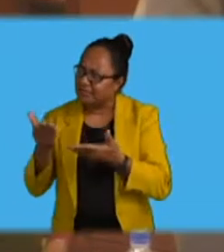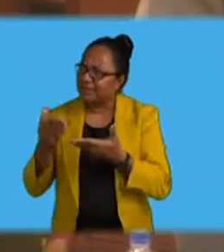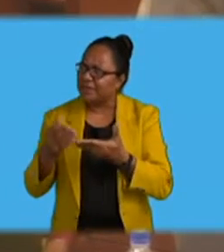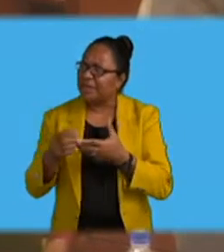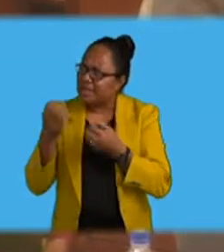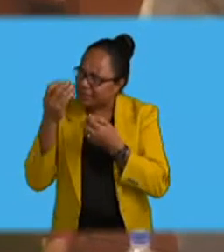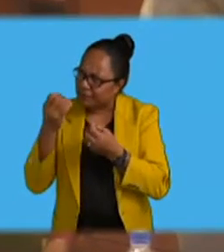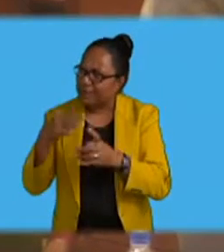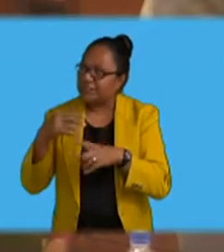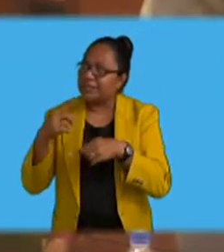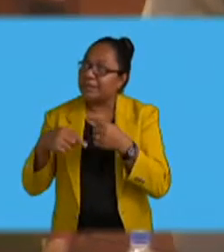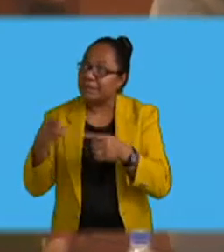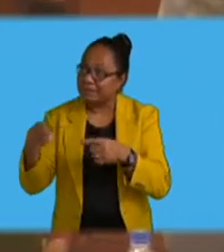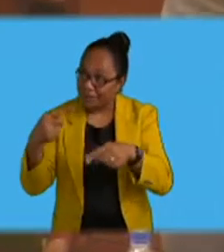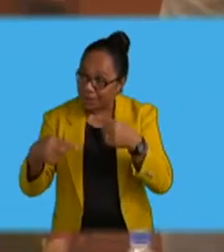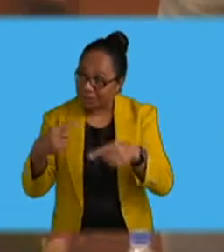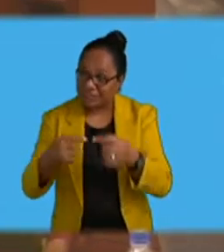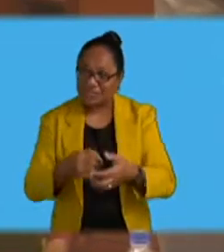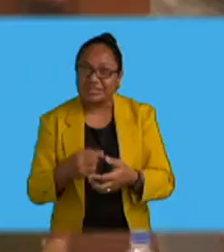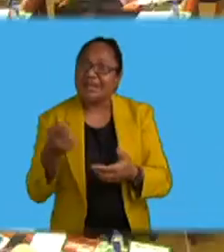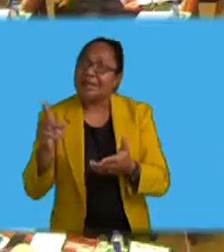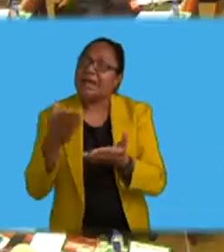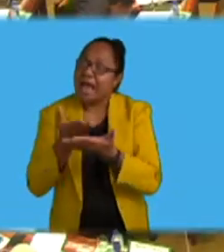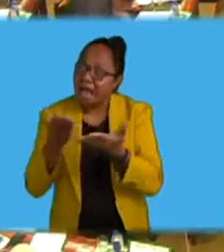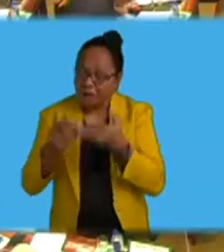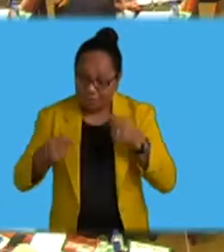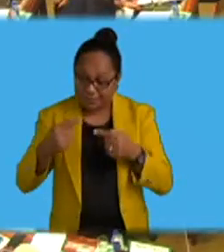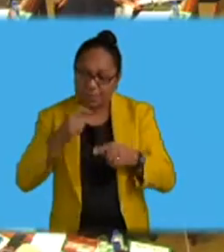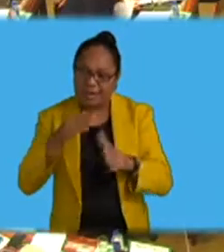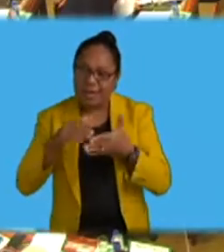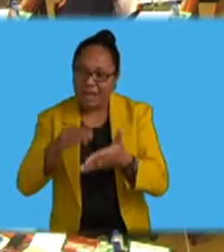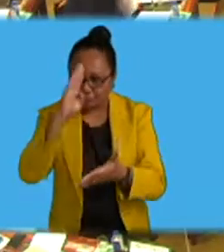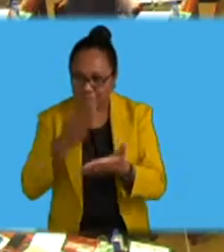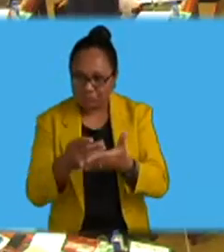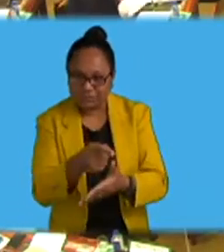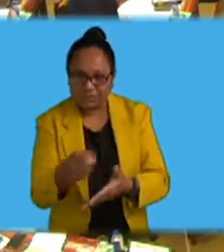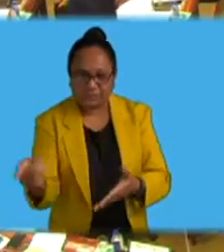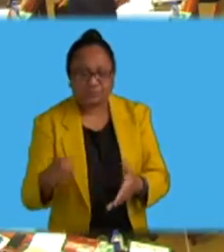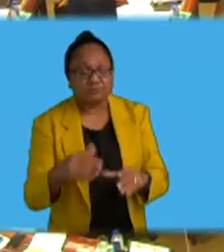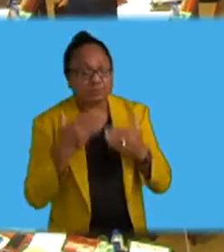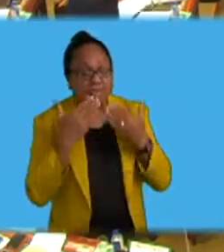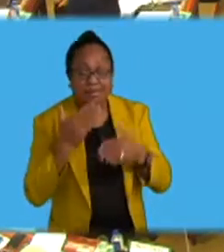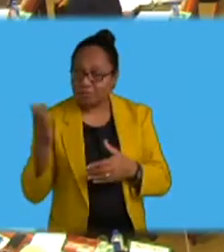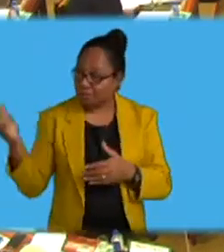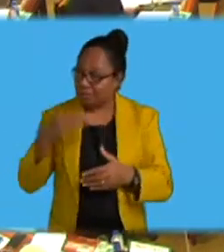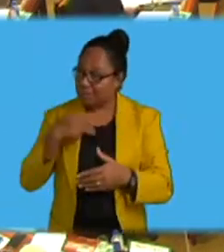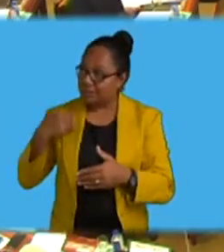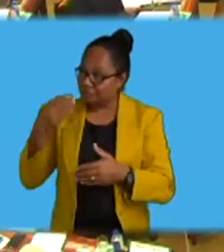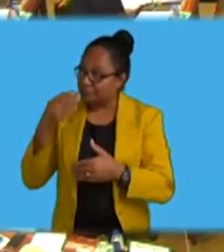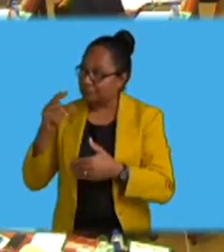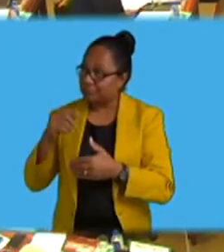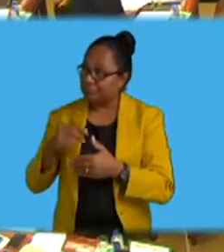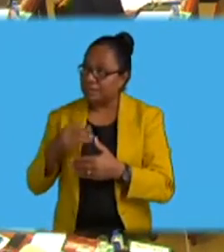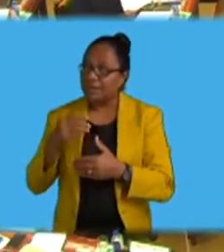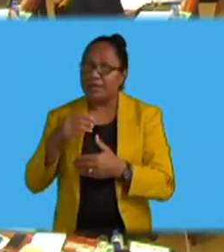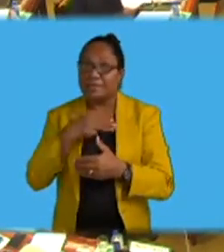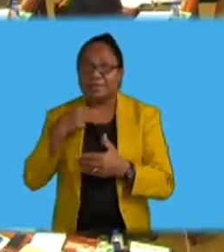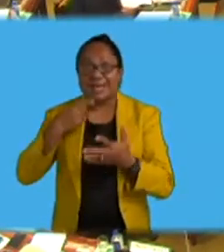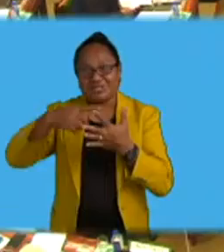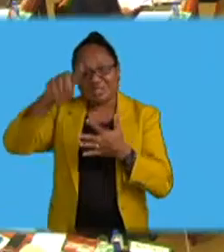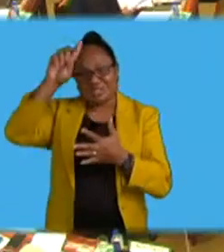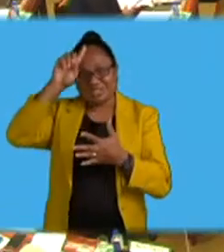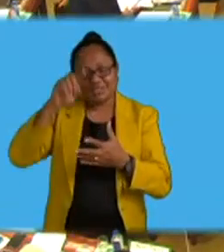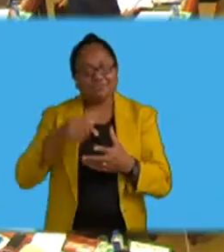the students? Thank you. Thank you, Honourable Minister for Education, Heritage and Arts. Madam Speaker, I wish to